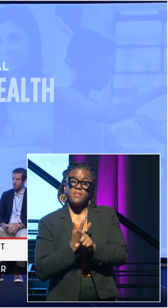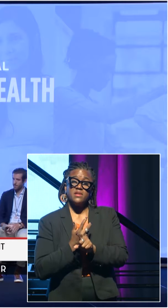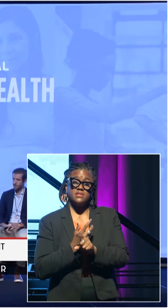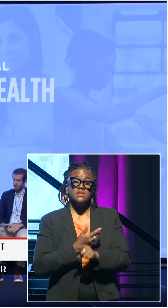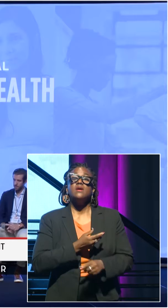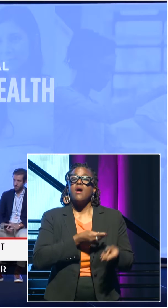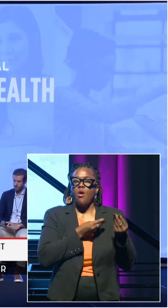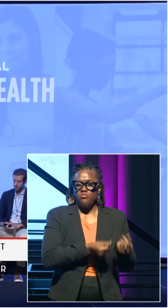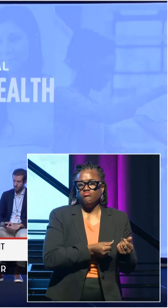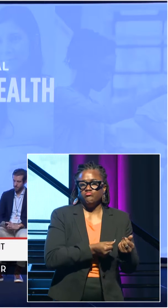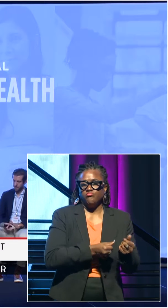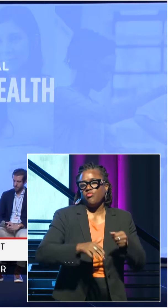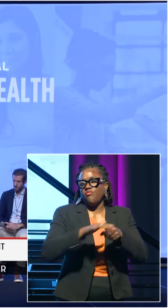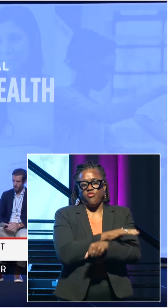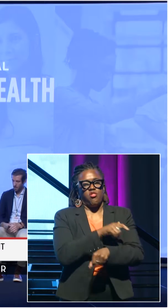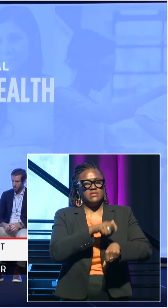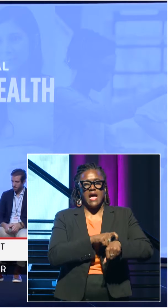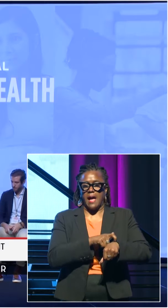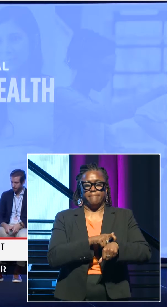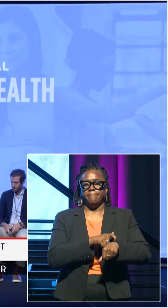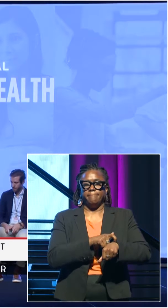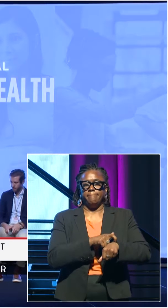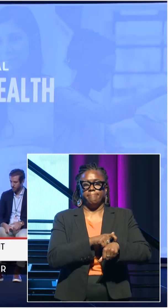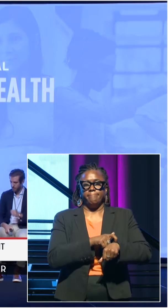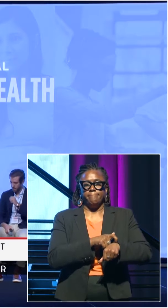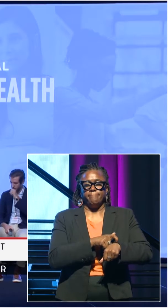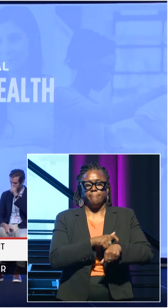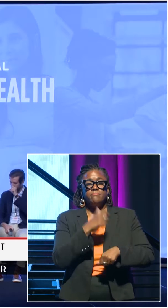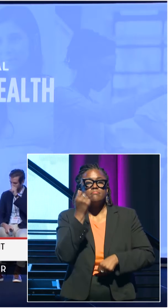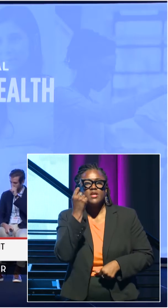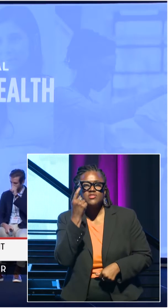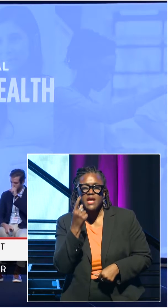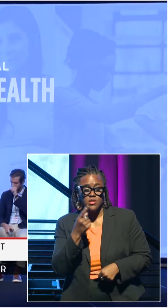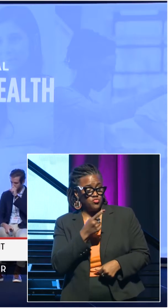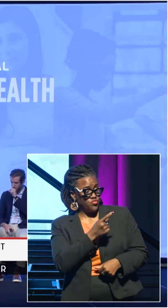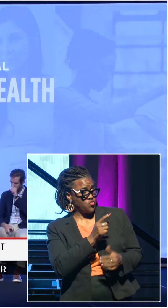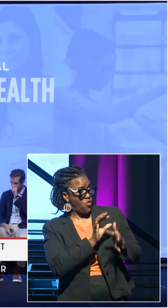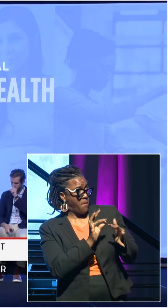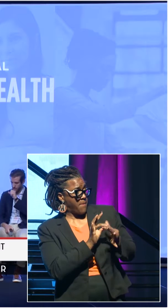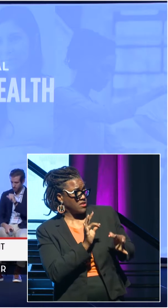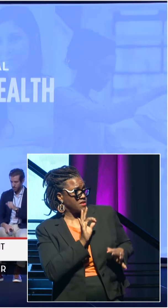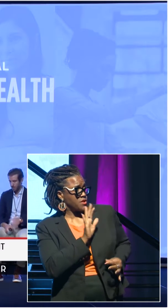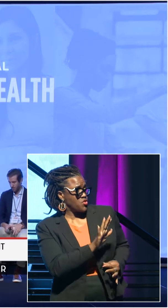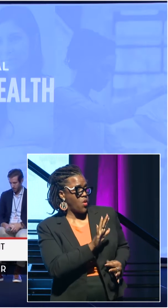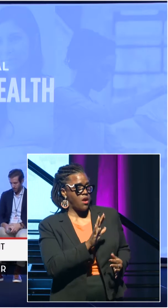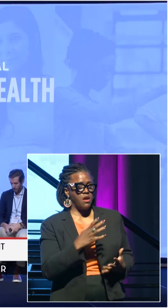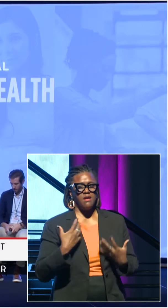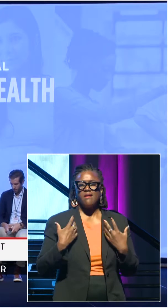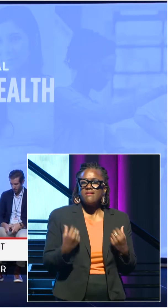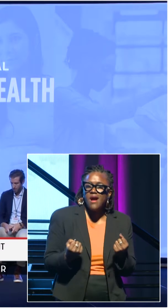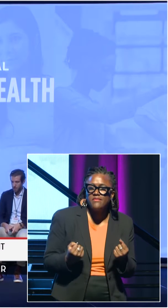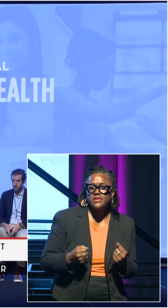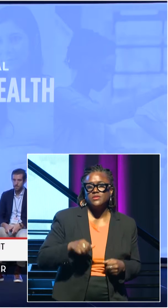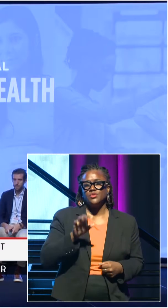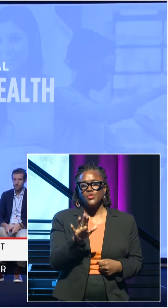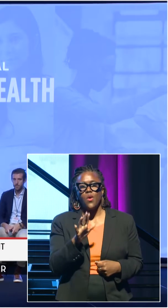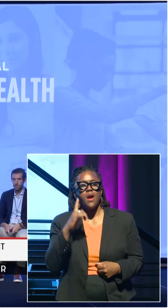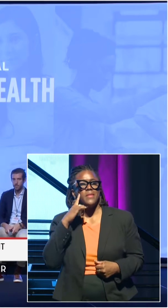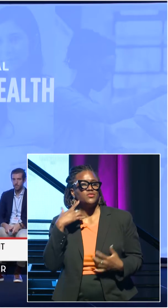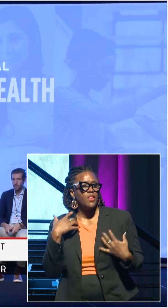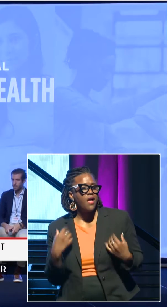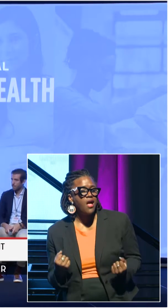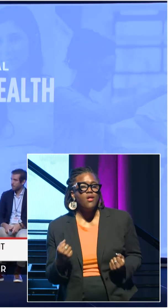youngest. And what you were saying about your confidence and your mental